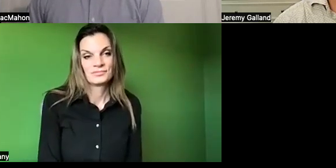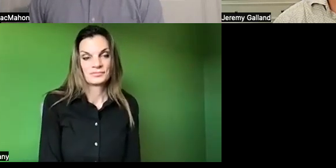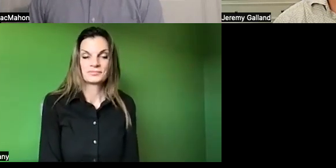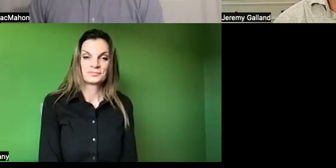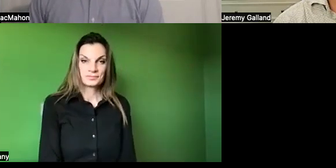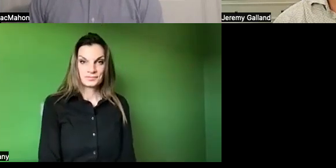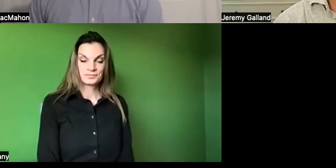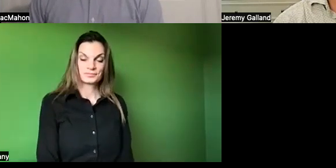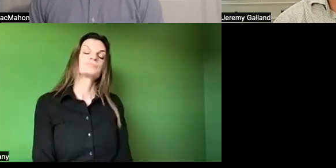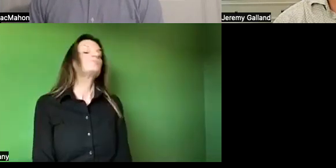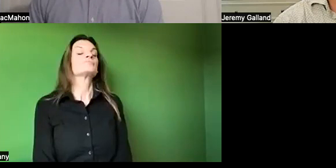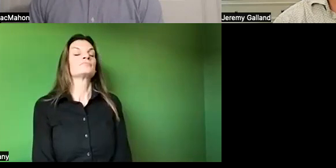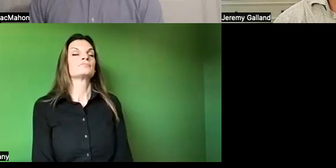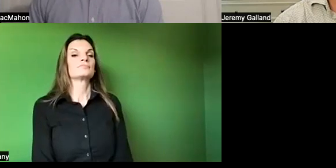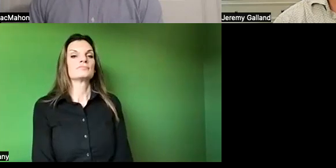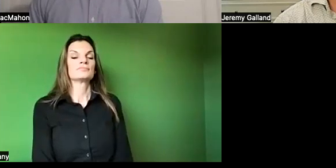Well,